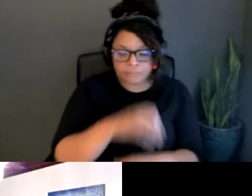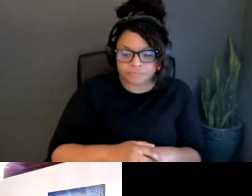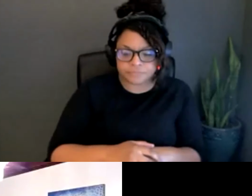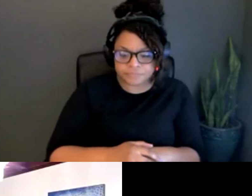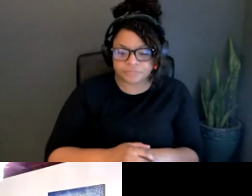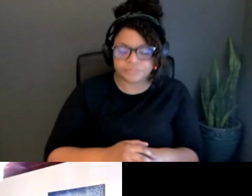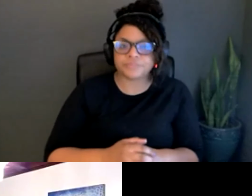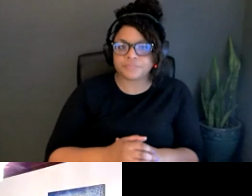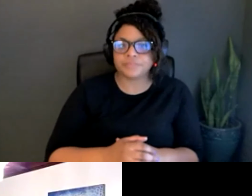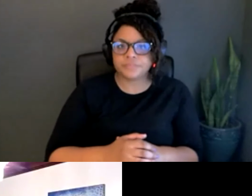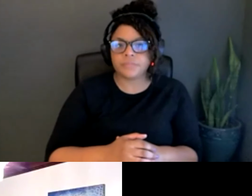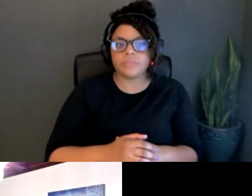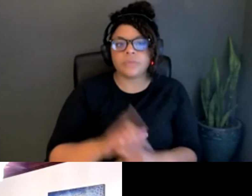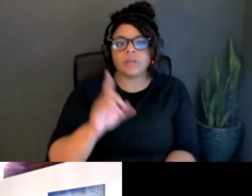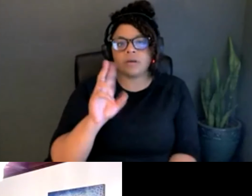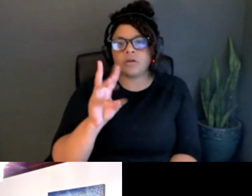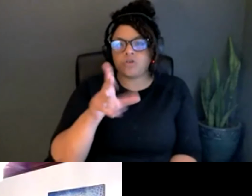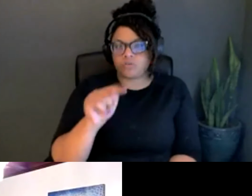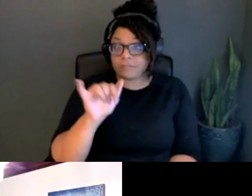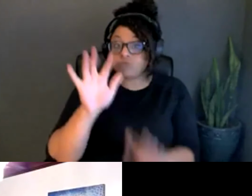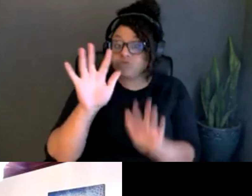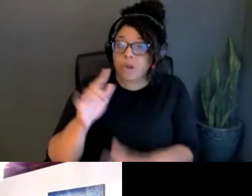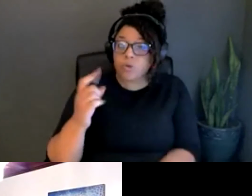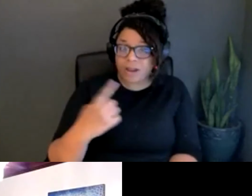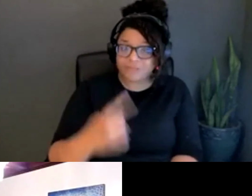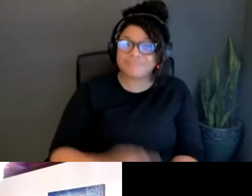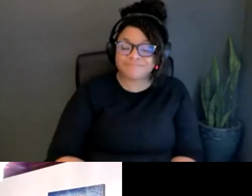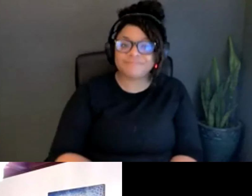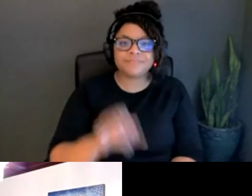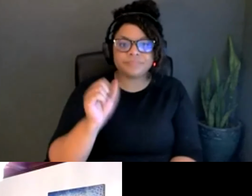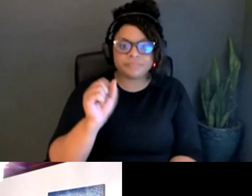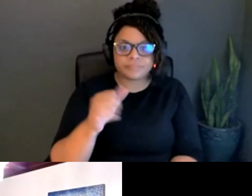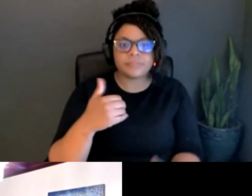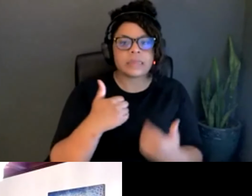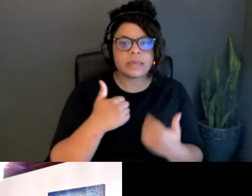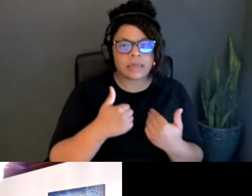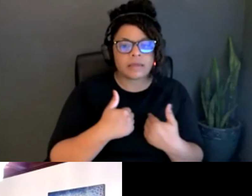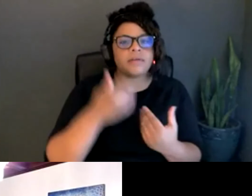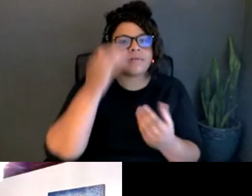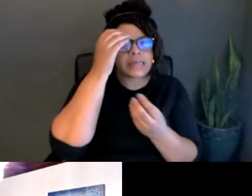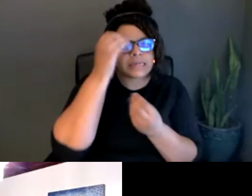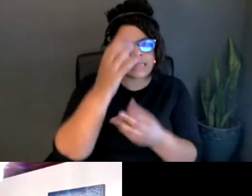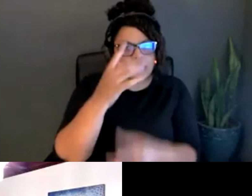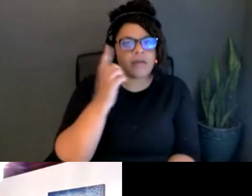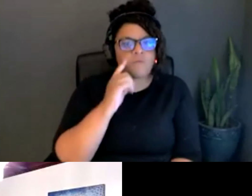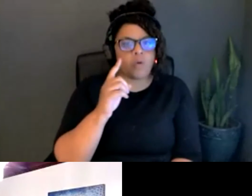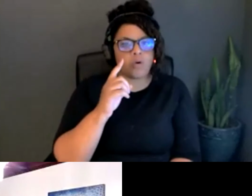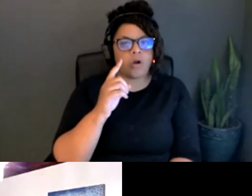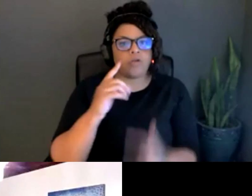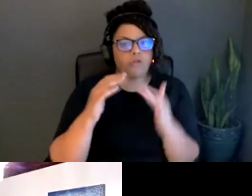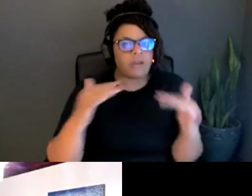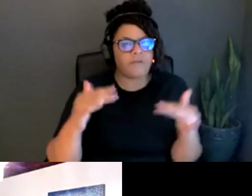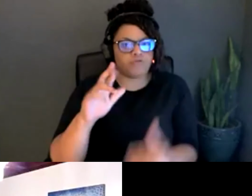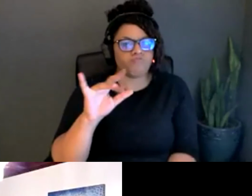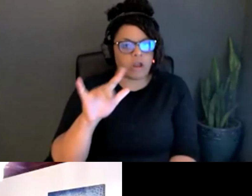great question. And yes, we do have data on the racial makeup of teachers. And